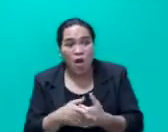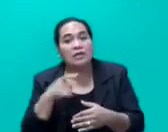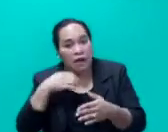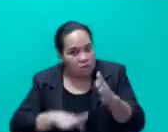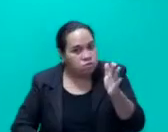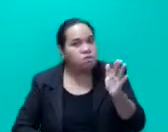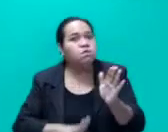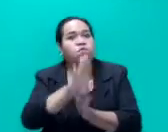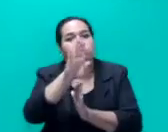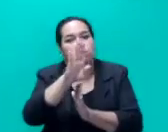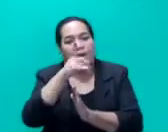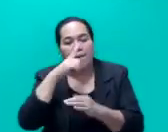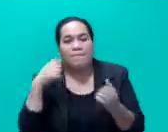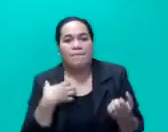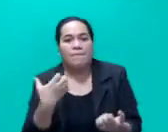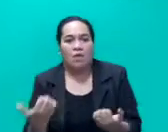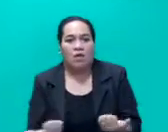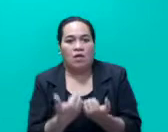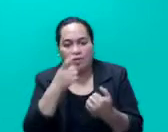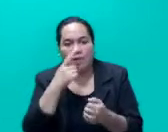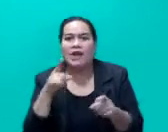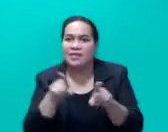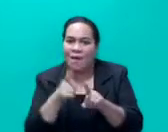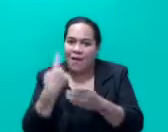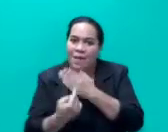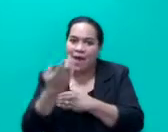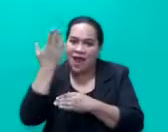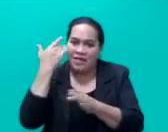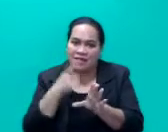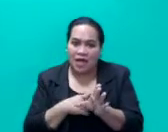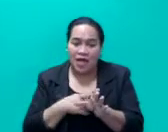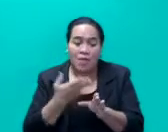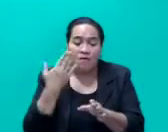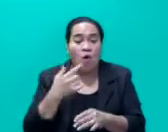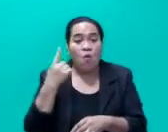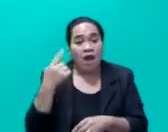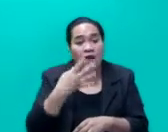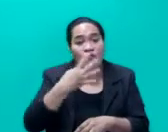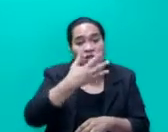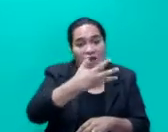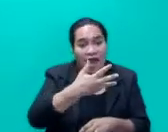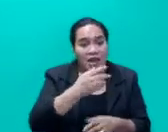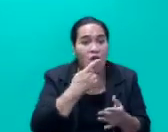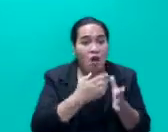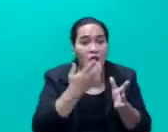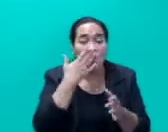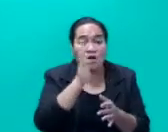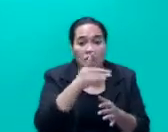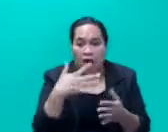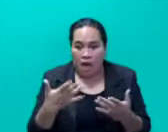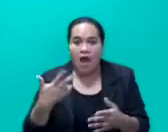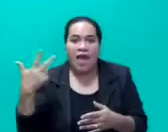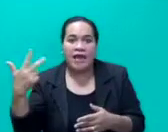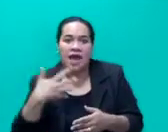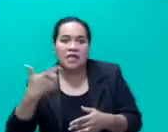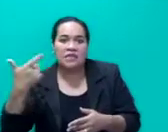instances of DV, with the trend being the same last year and the calls jumping from 149 in August 2020 to 817 calls in